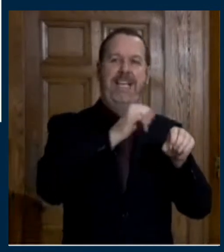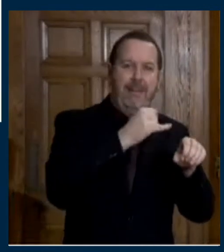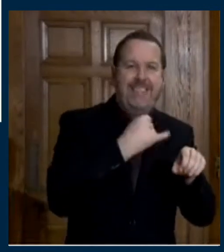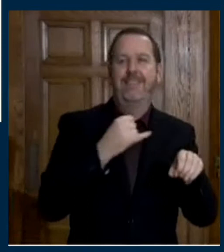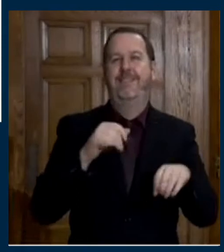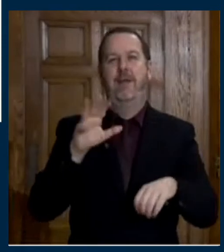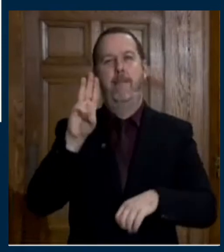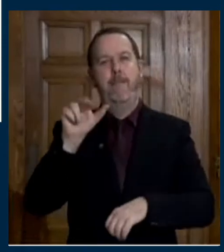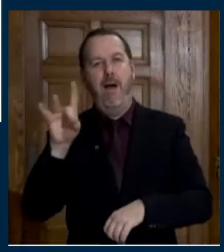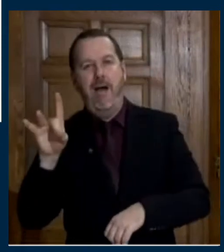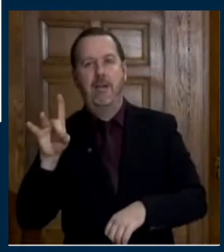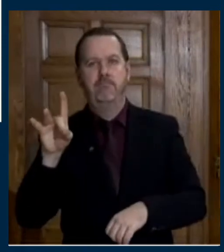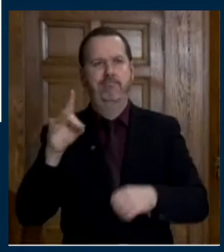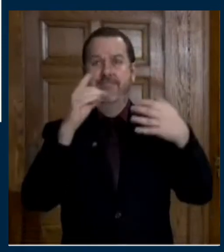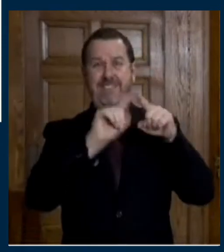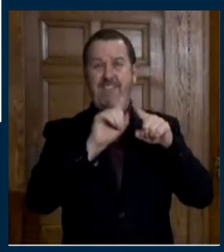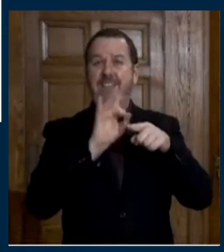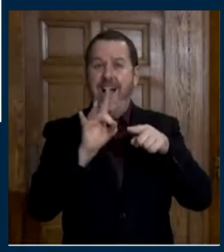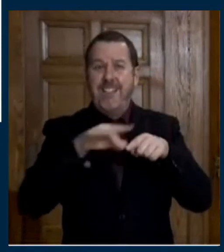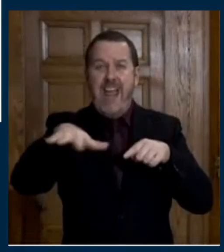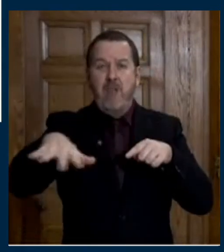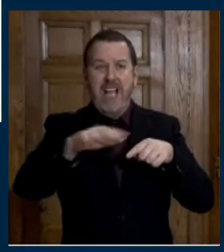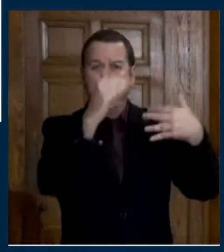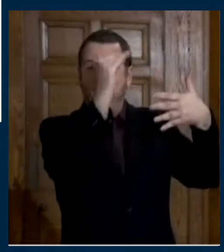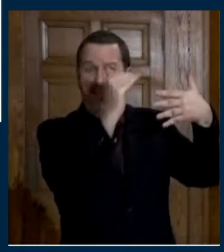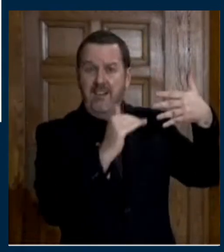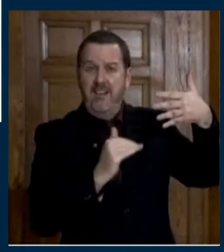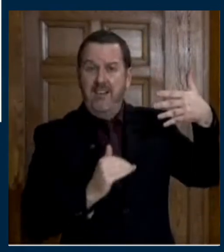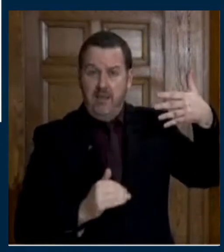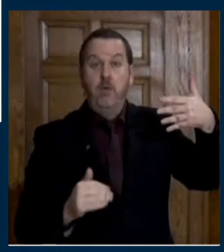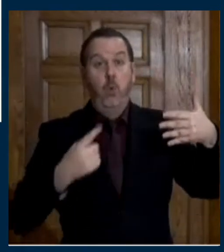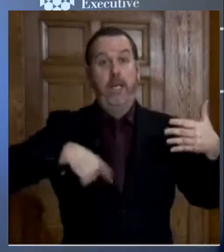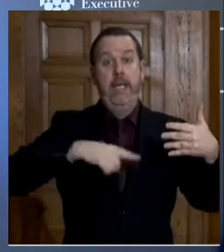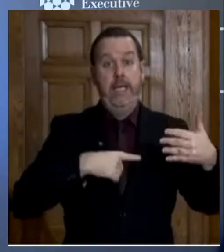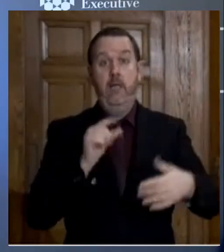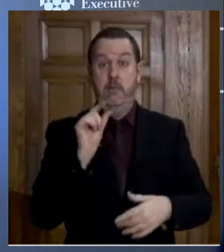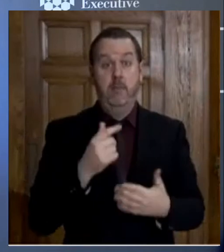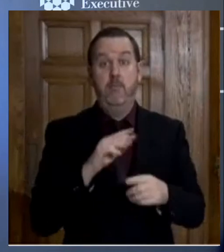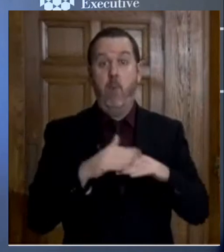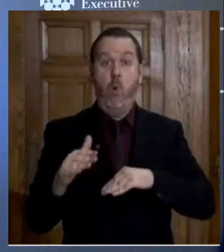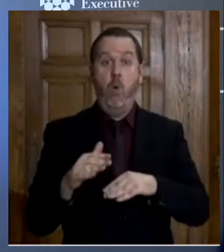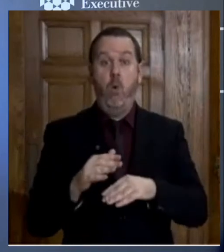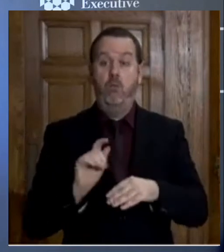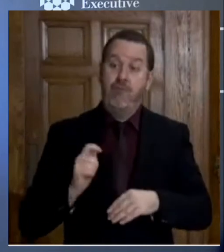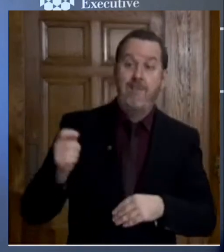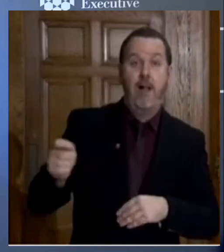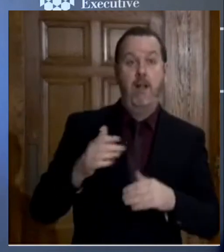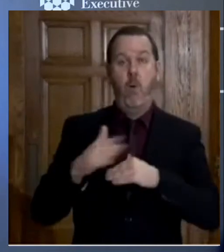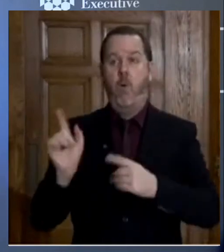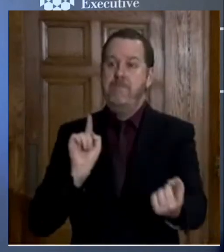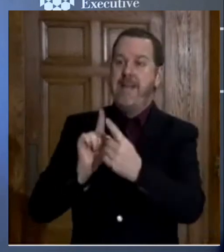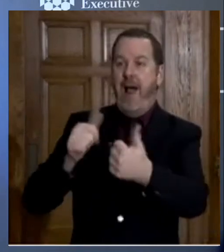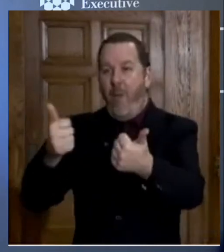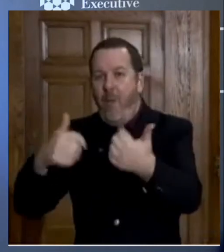parks. In all of those categories, we're making more journeys, mixing with more people than we were back